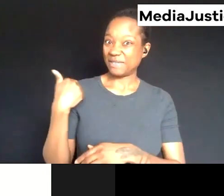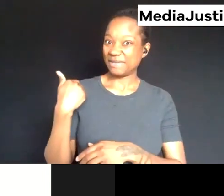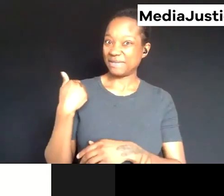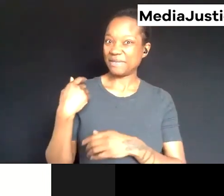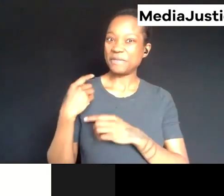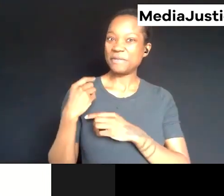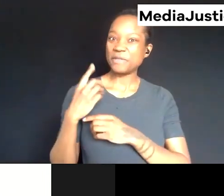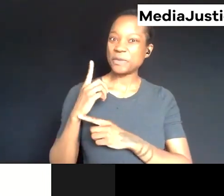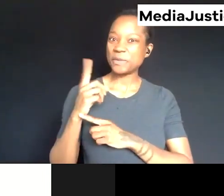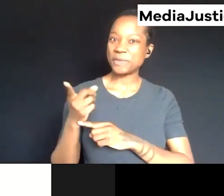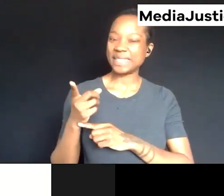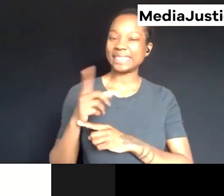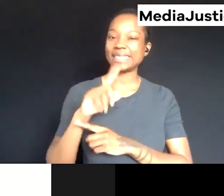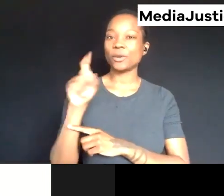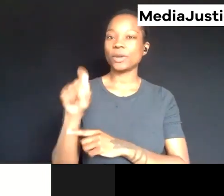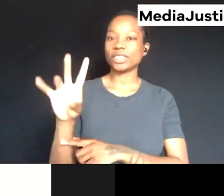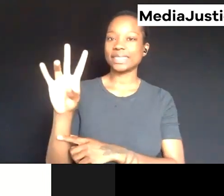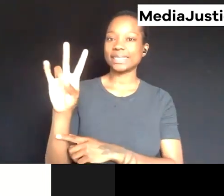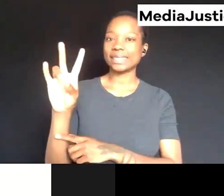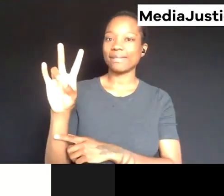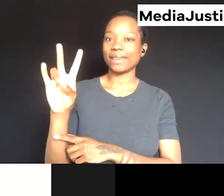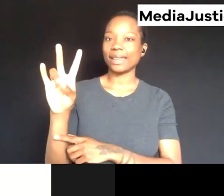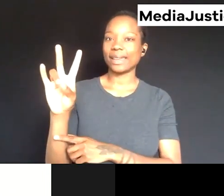7. Let's jump on in.